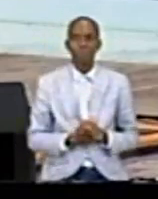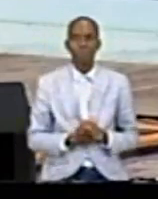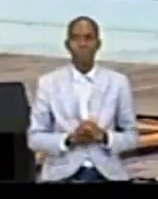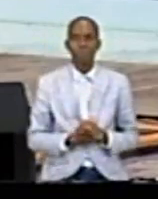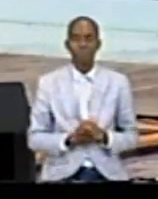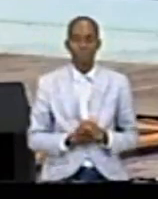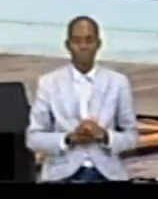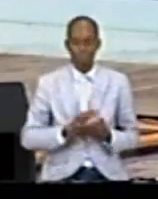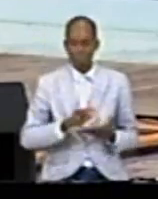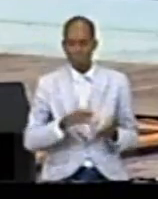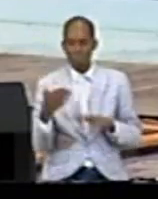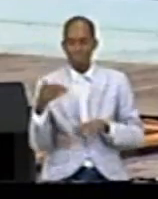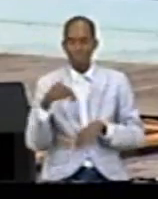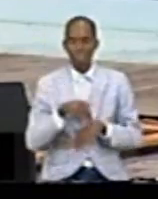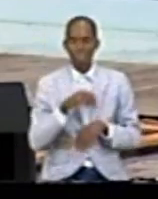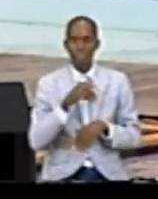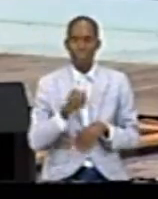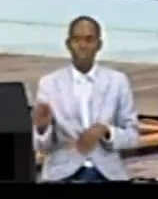Premature death.